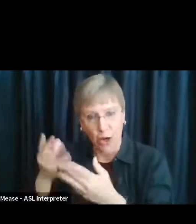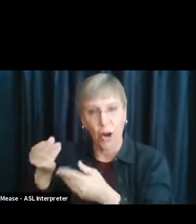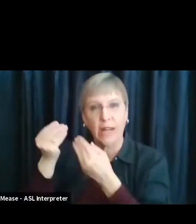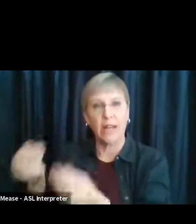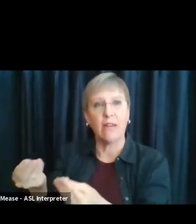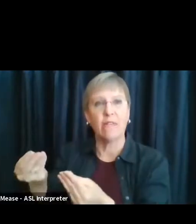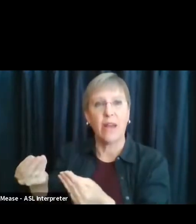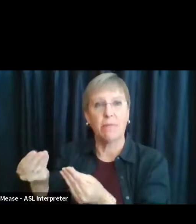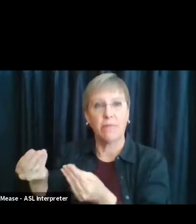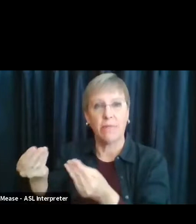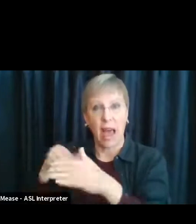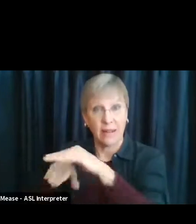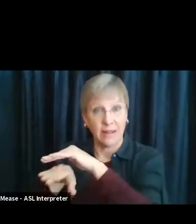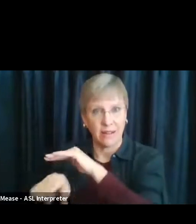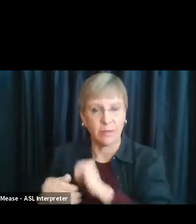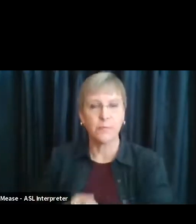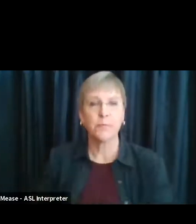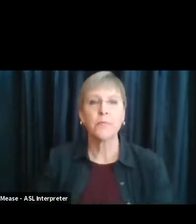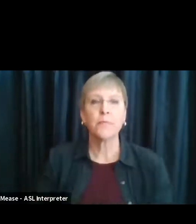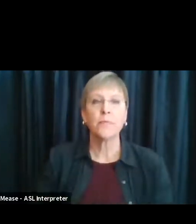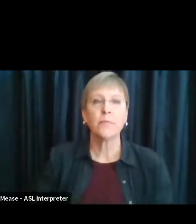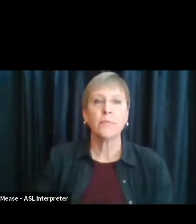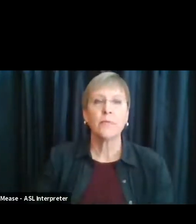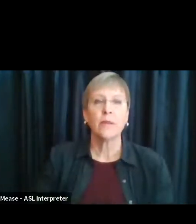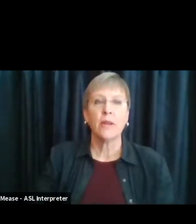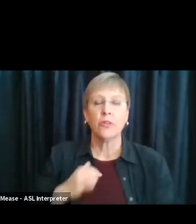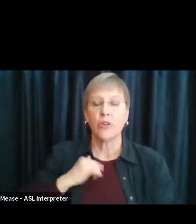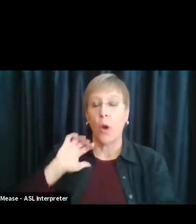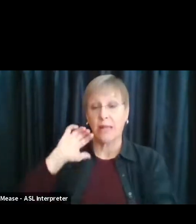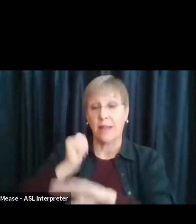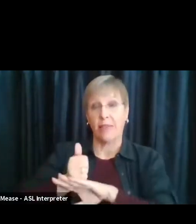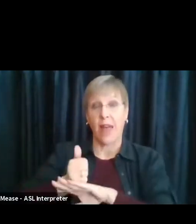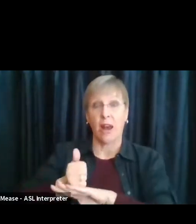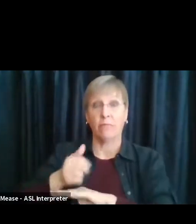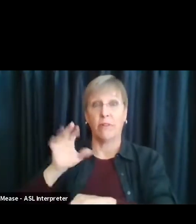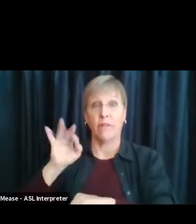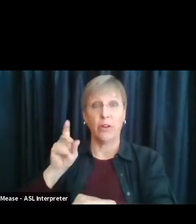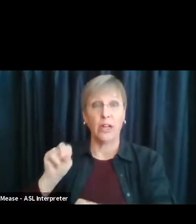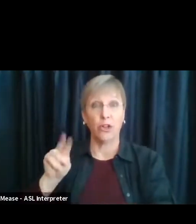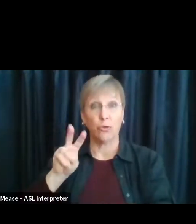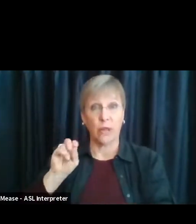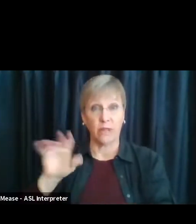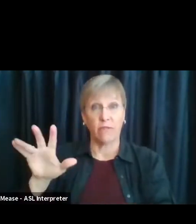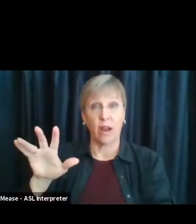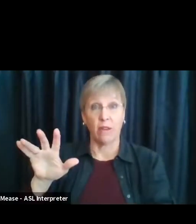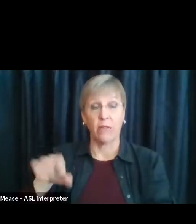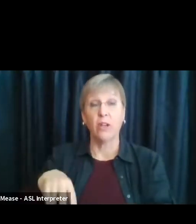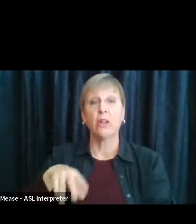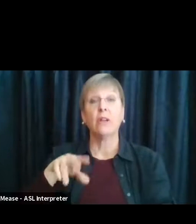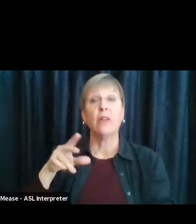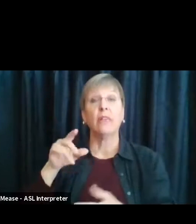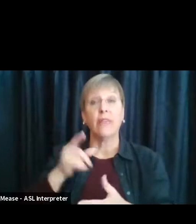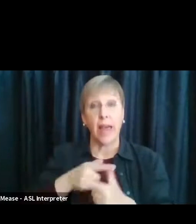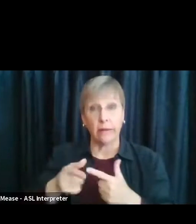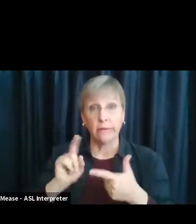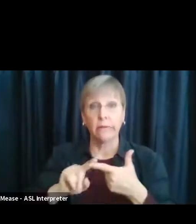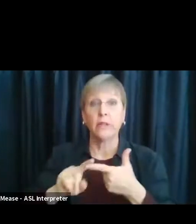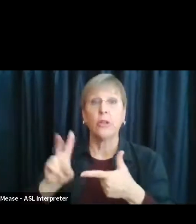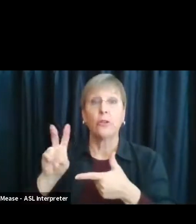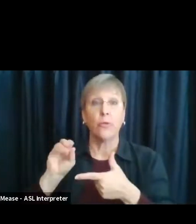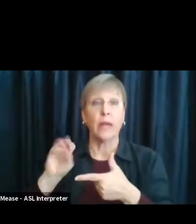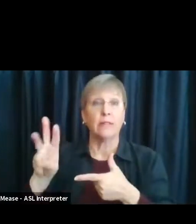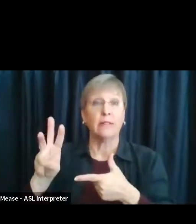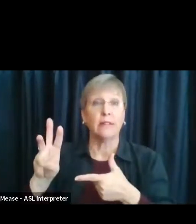this success. So I created that in 2005, and in 2006 I had an